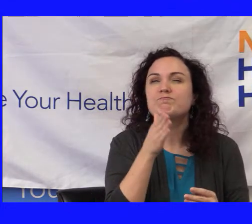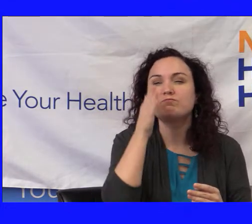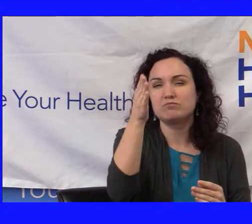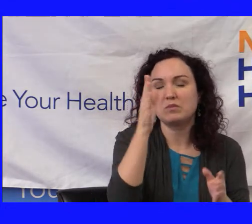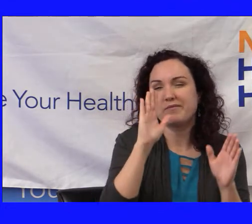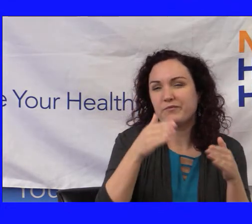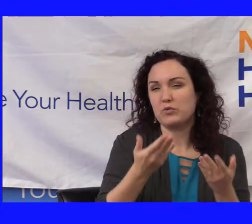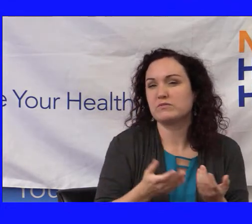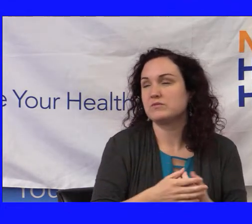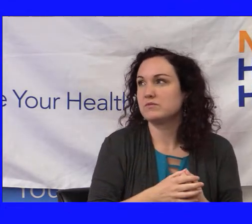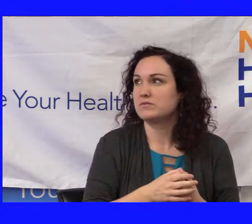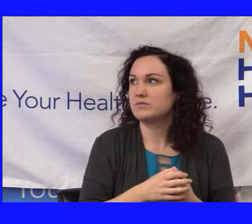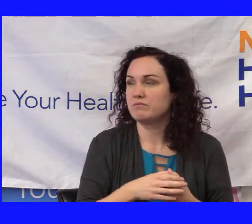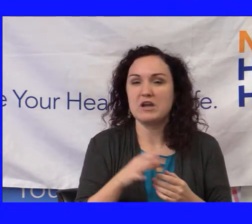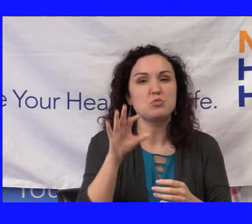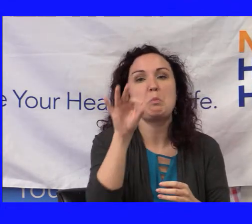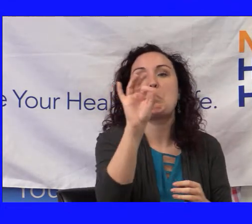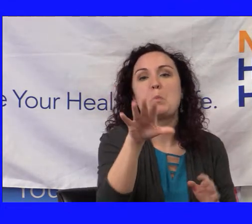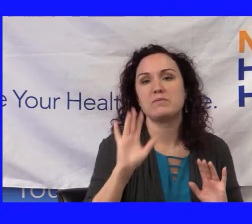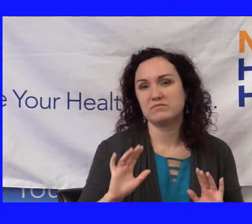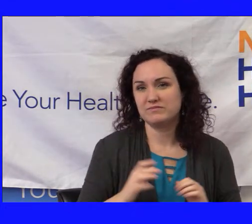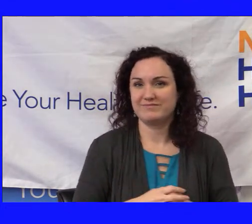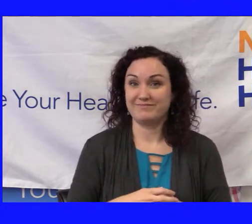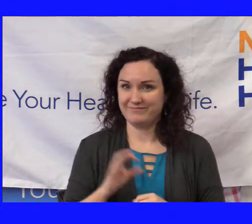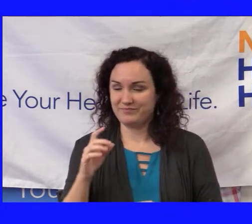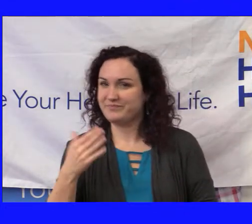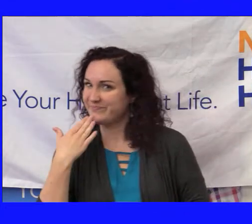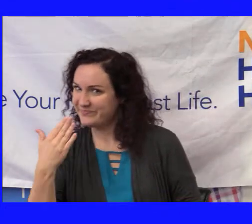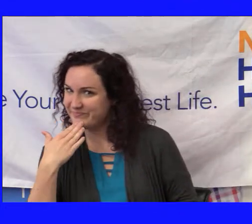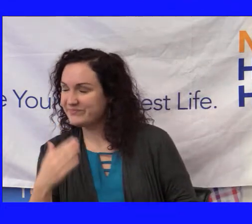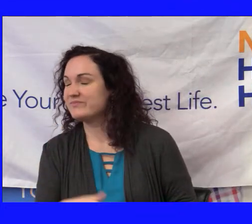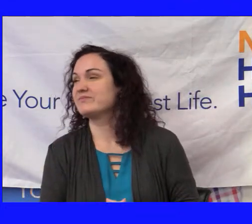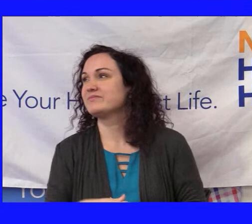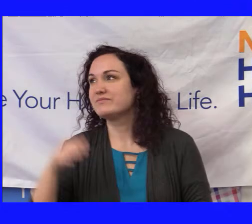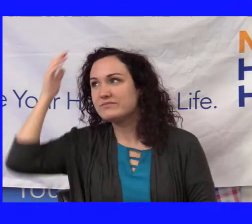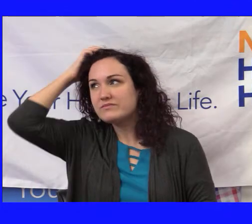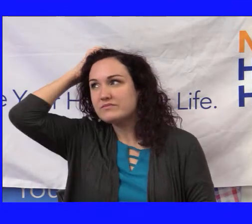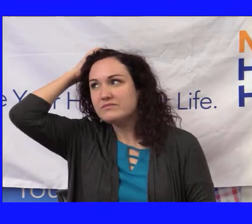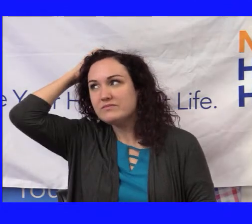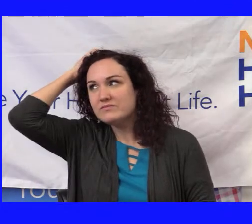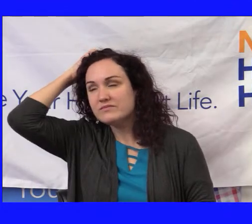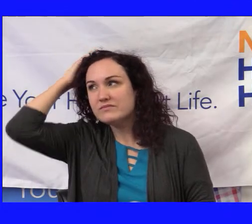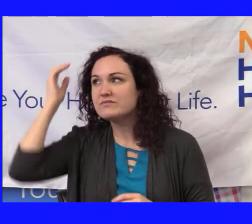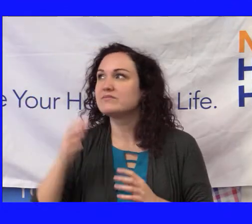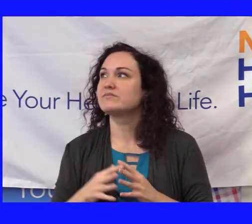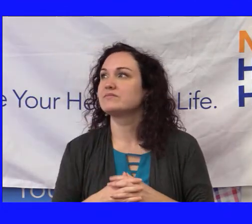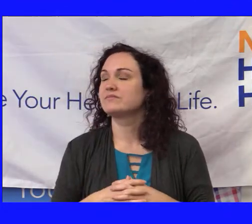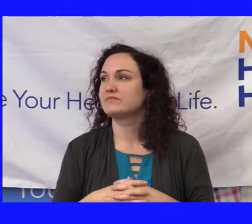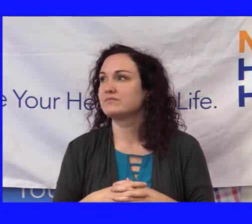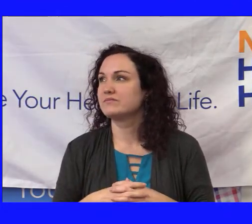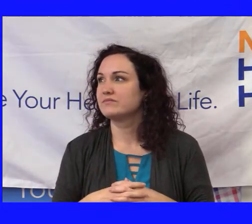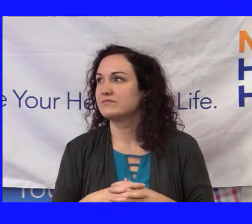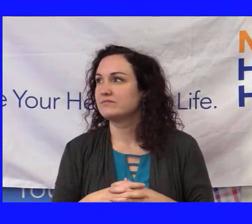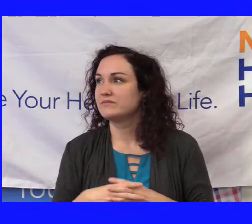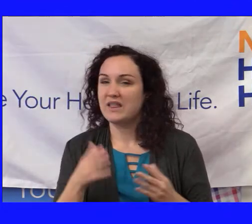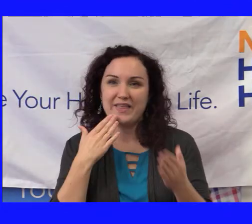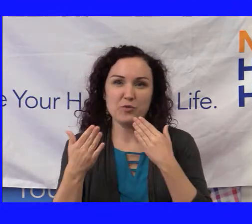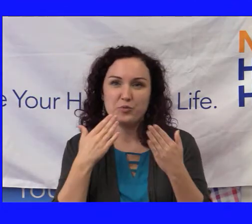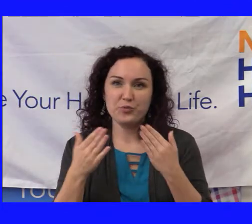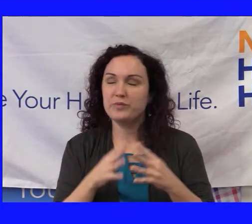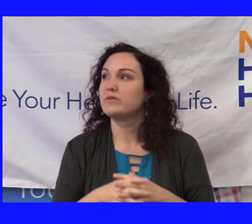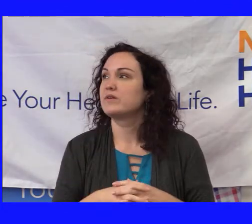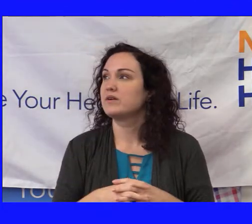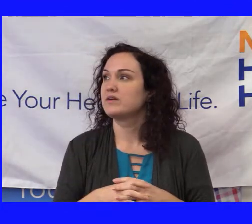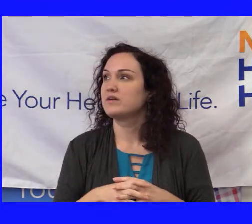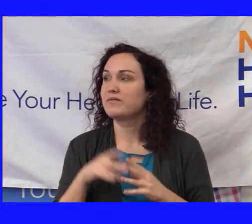So I just wanted to share that with you, okay? Thank you, Maureen. Thank you. Thank you, Sally. Thank you, Maureen,